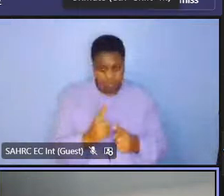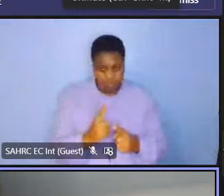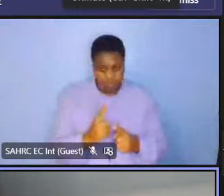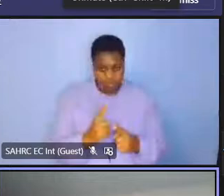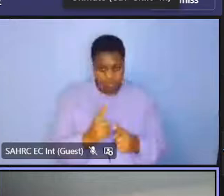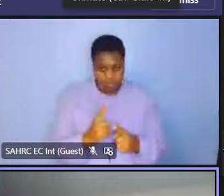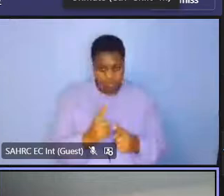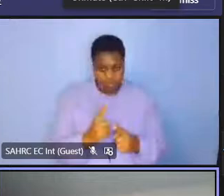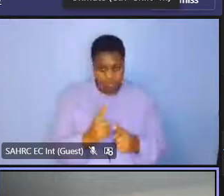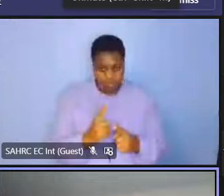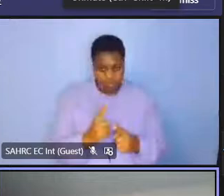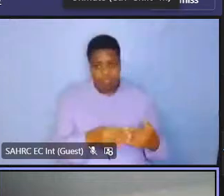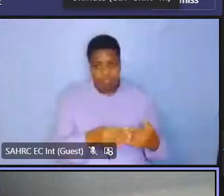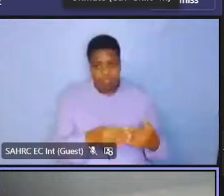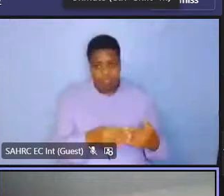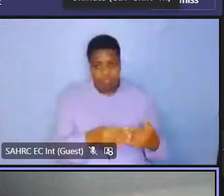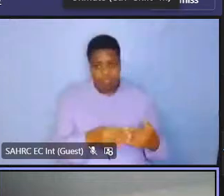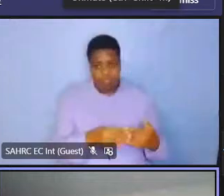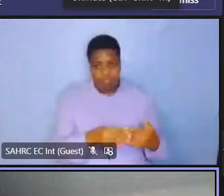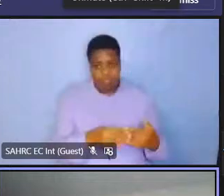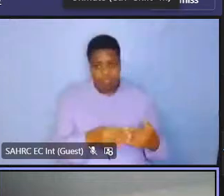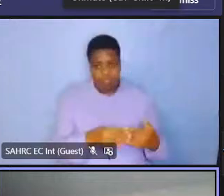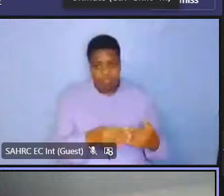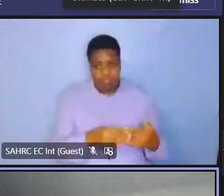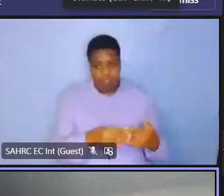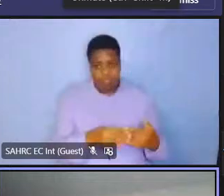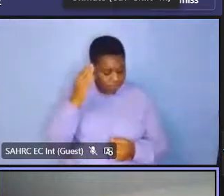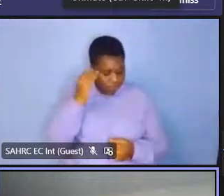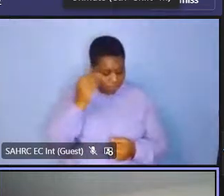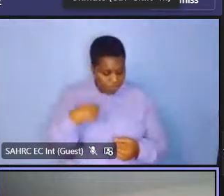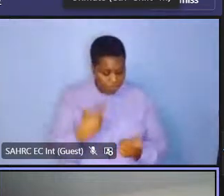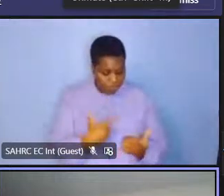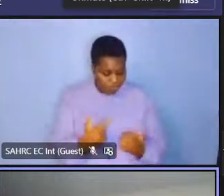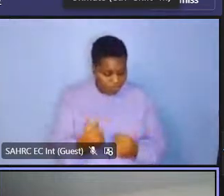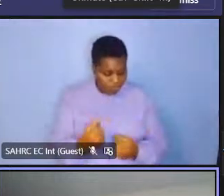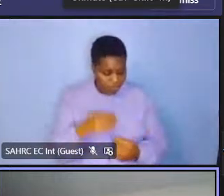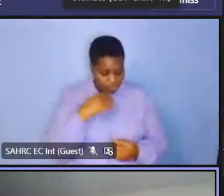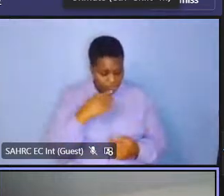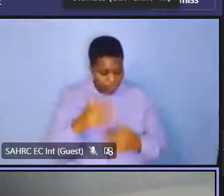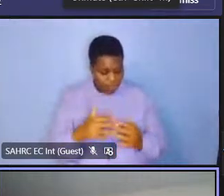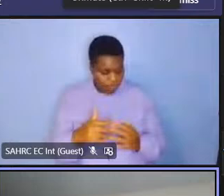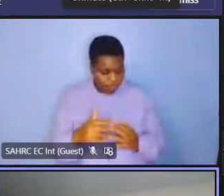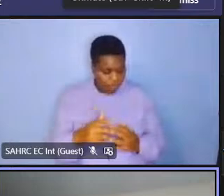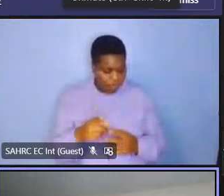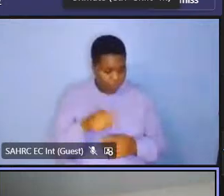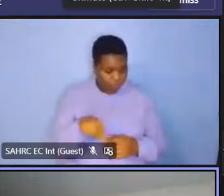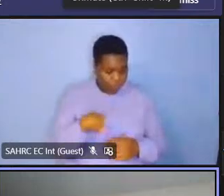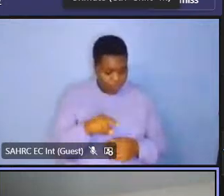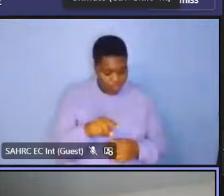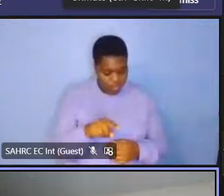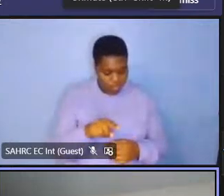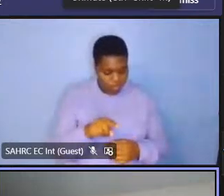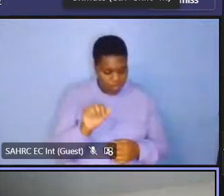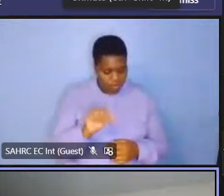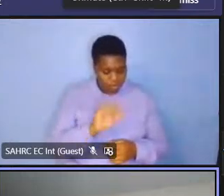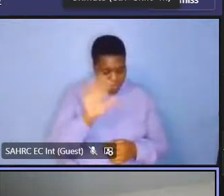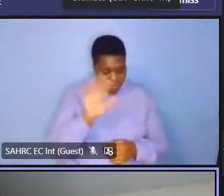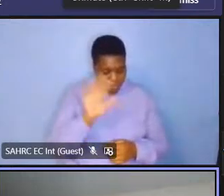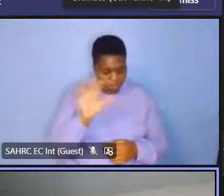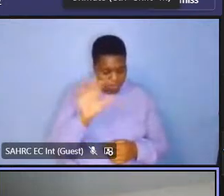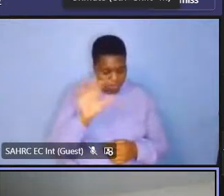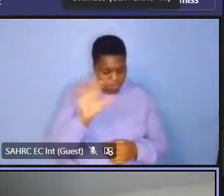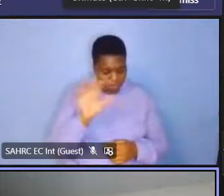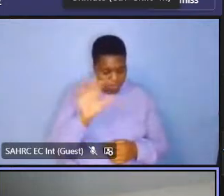the Department of Basic Education should be what is found in this preamble. And it says, whereas the achievement of democracy in South Africa is consigned to